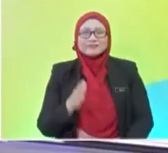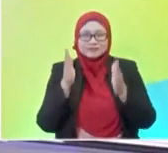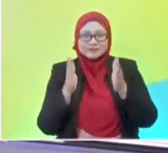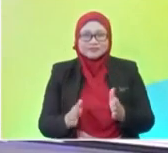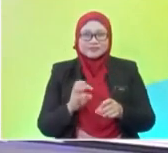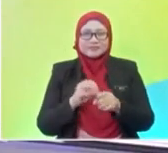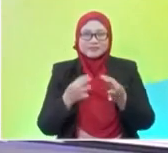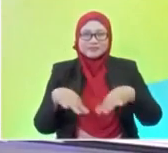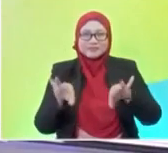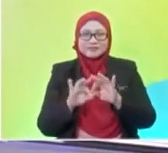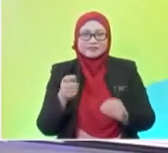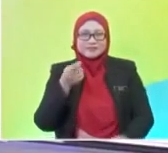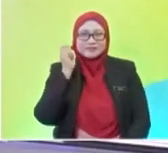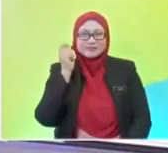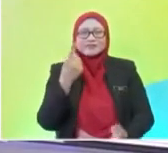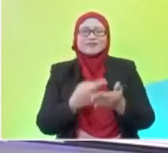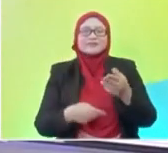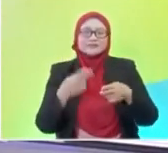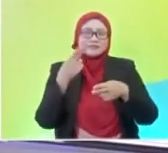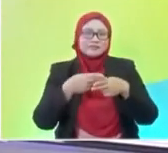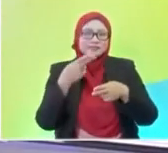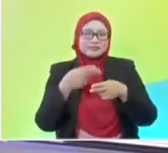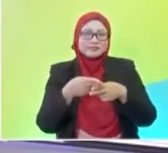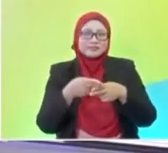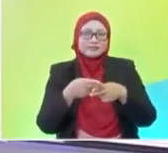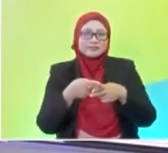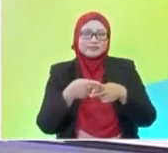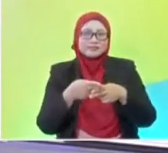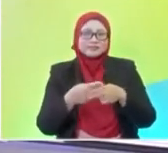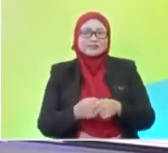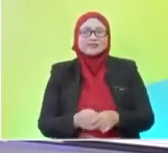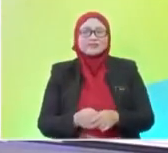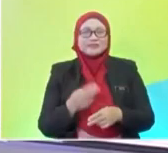But the main... What is his name? His name. Huh. His name is...